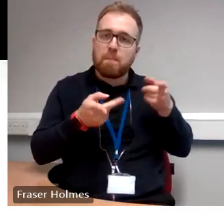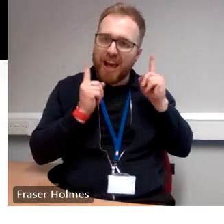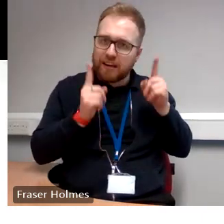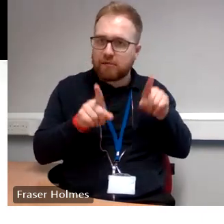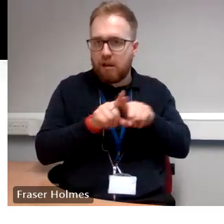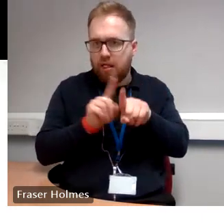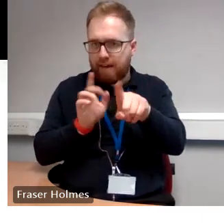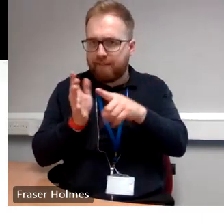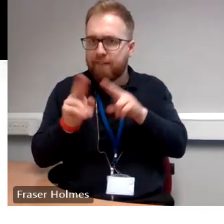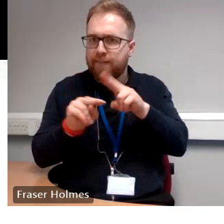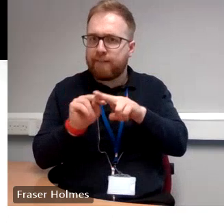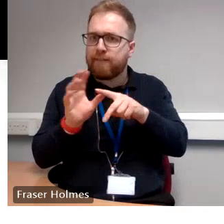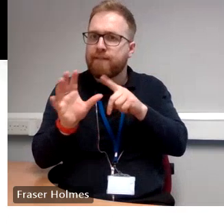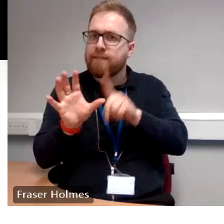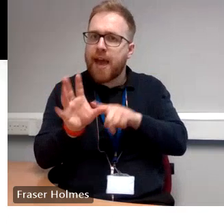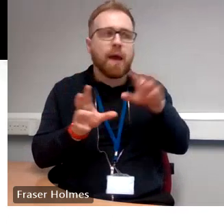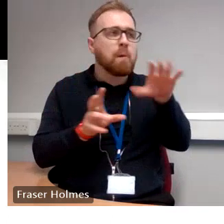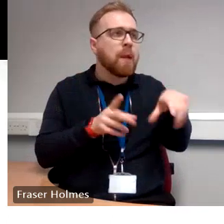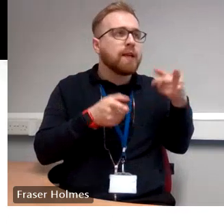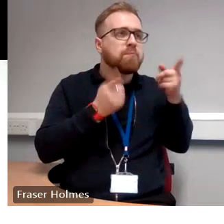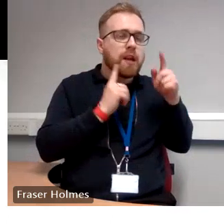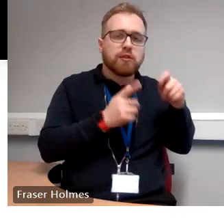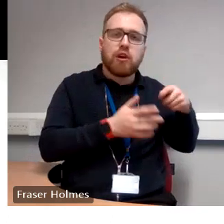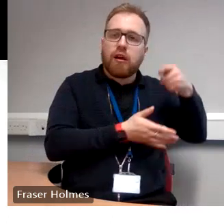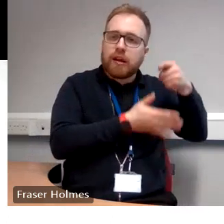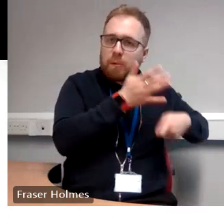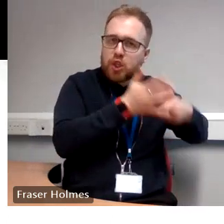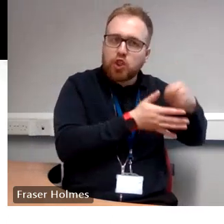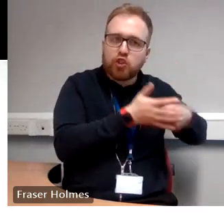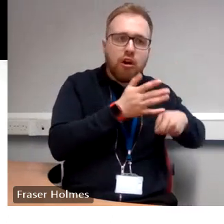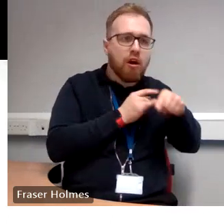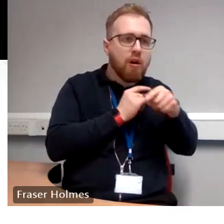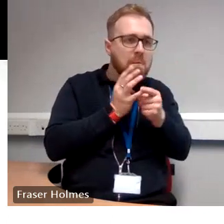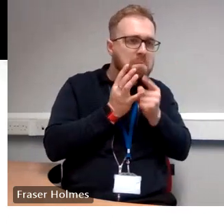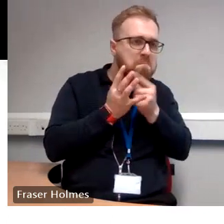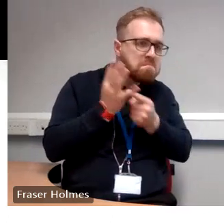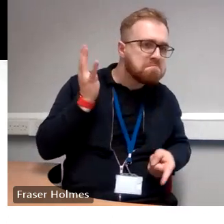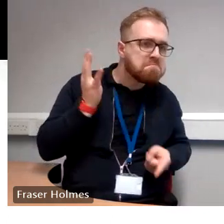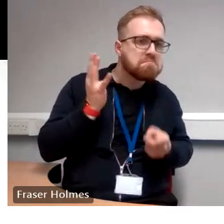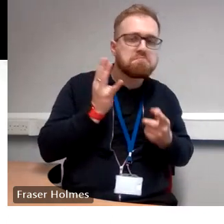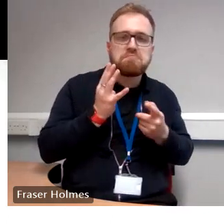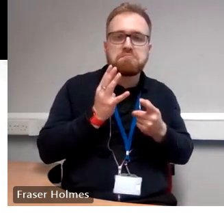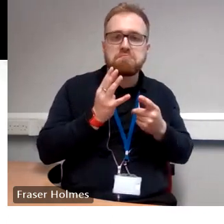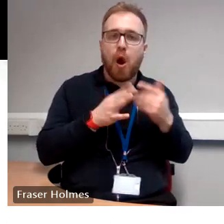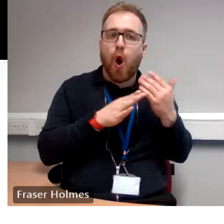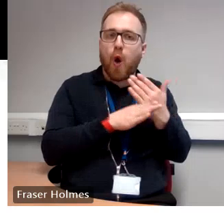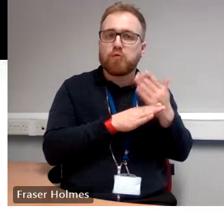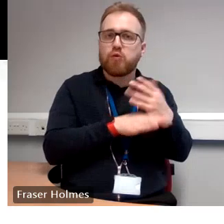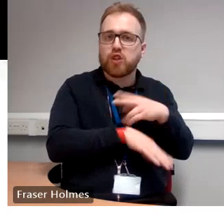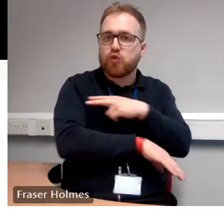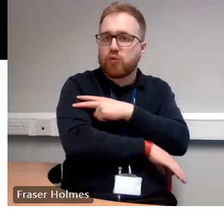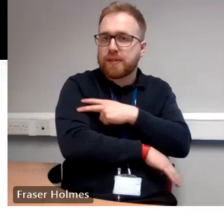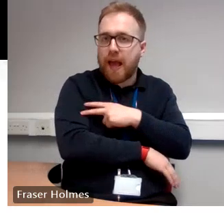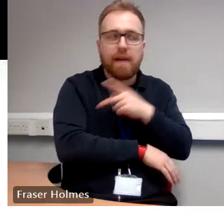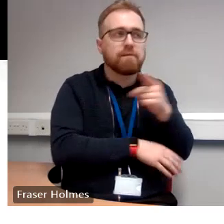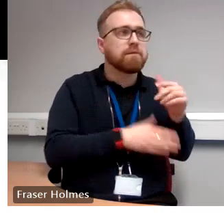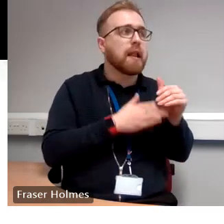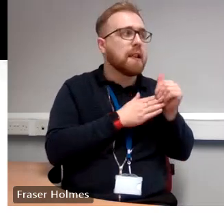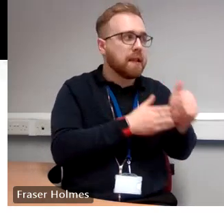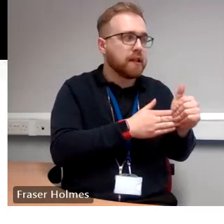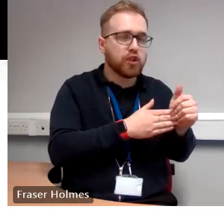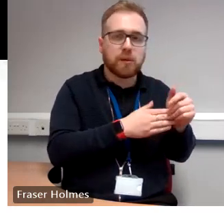we had place managers, commissioners, we had operational staff or leadership staff